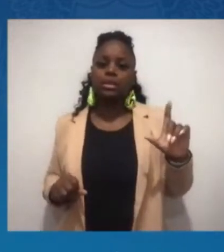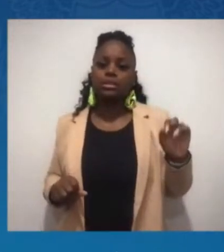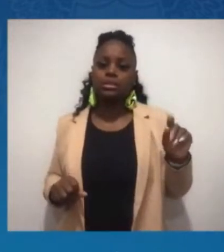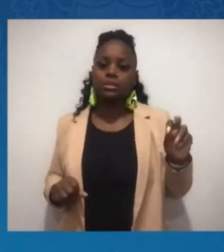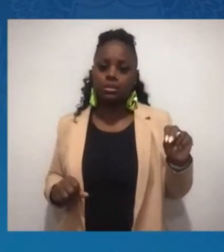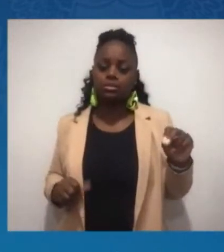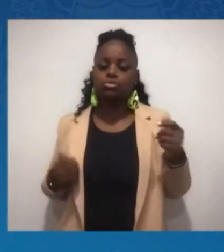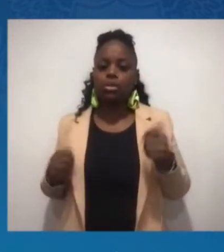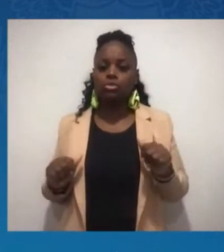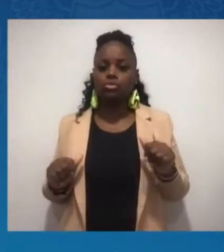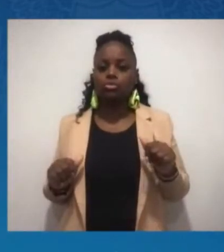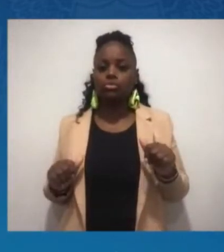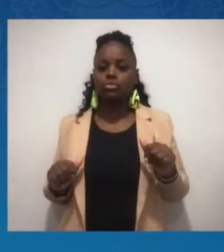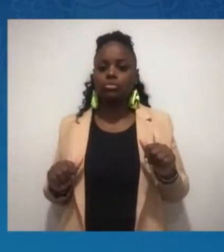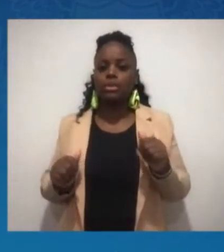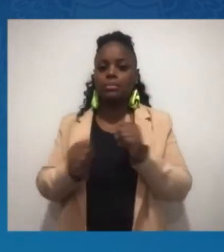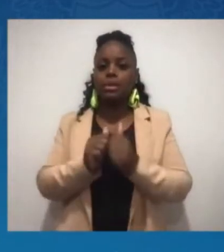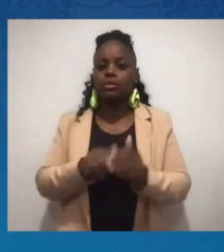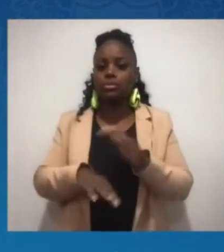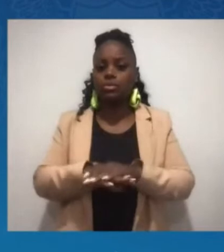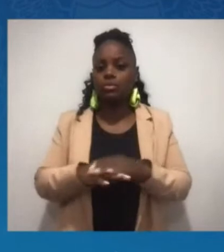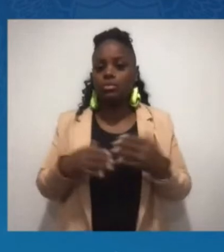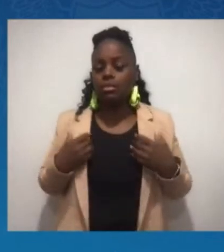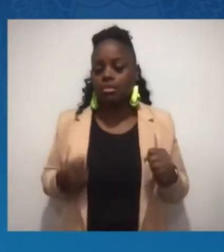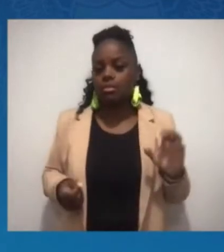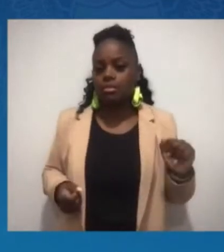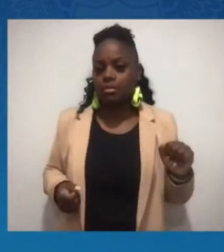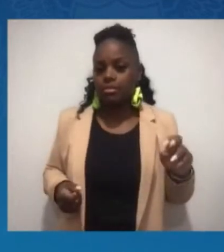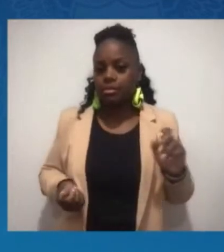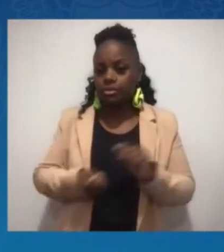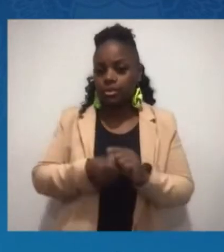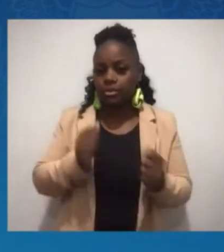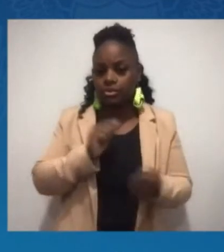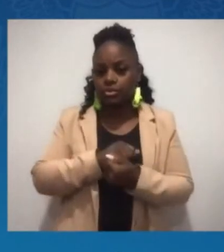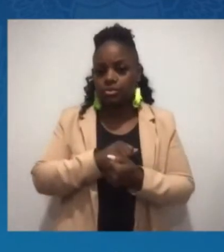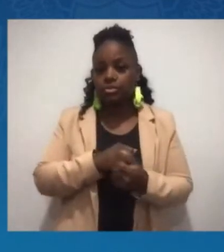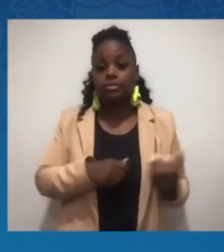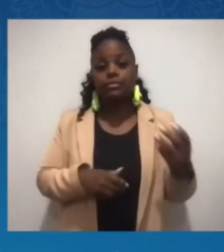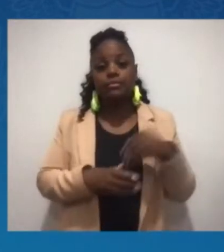there was a group of, I think, a dozen Black women who formed